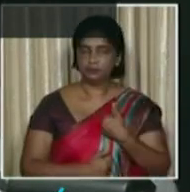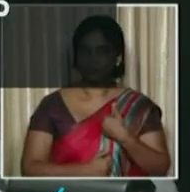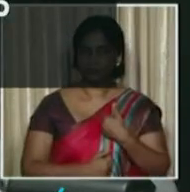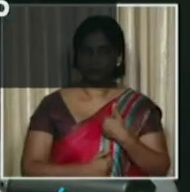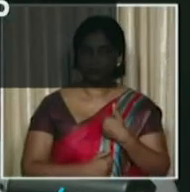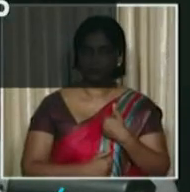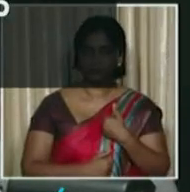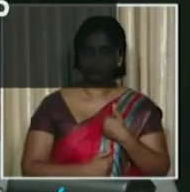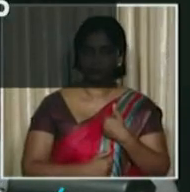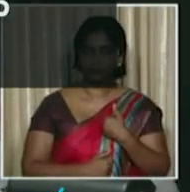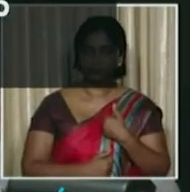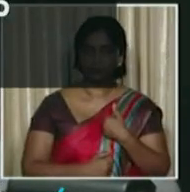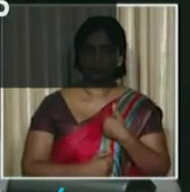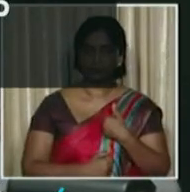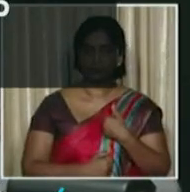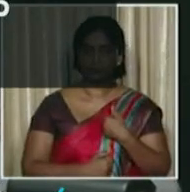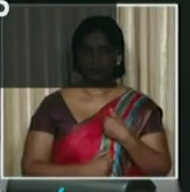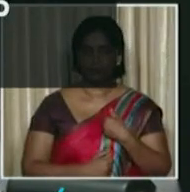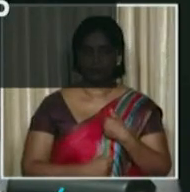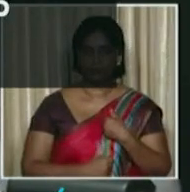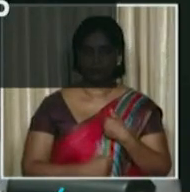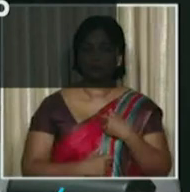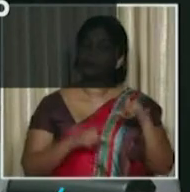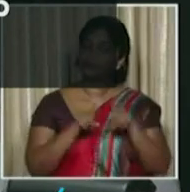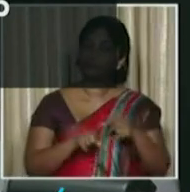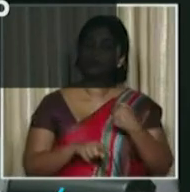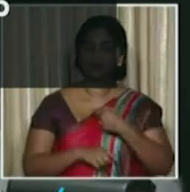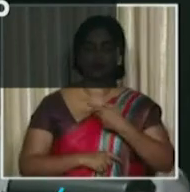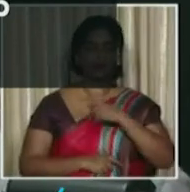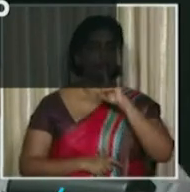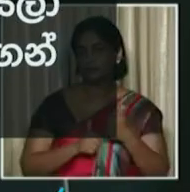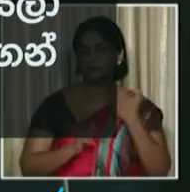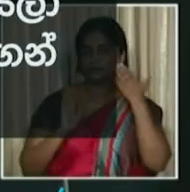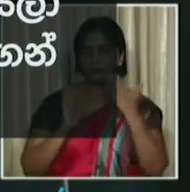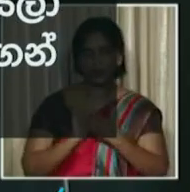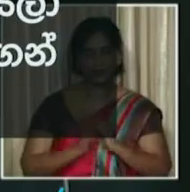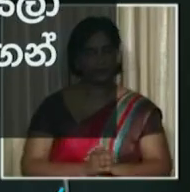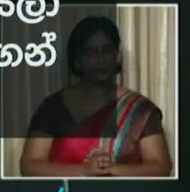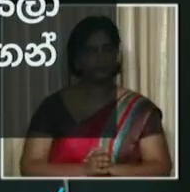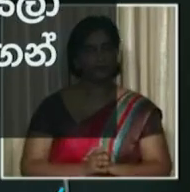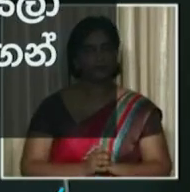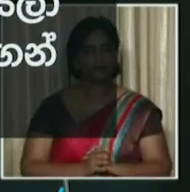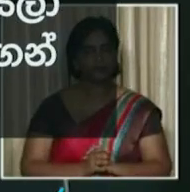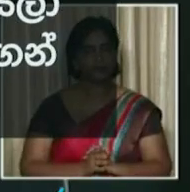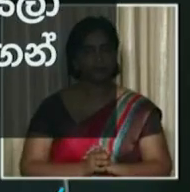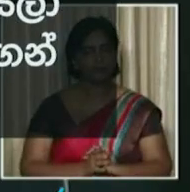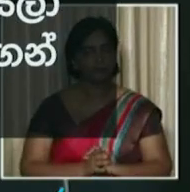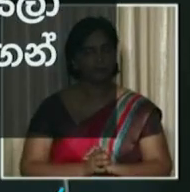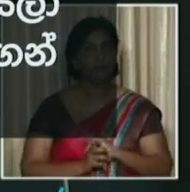mistakes. Most of the professionals were in favor of it with the WHO decision. Now that you agree that this is